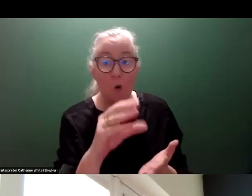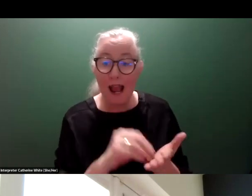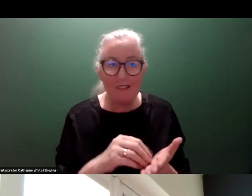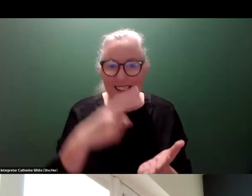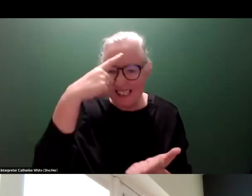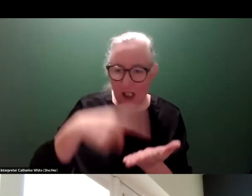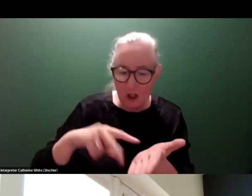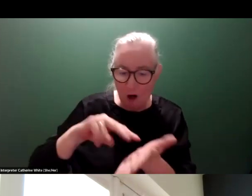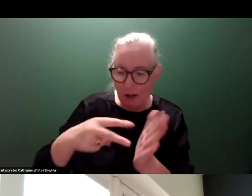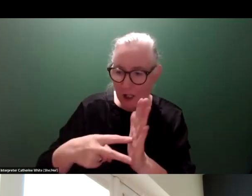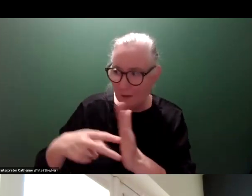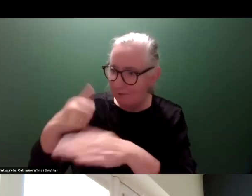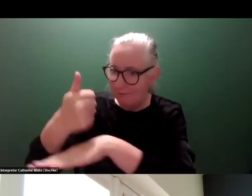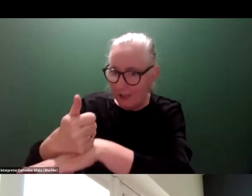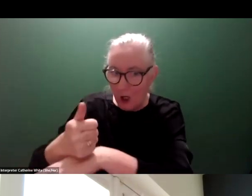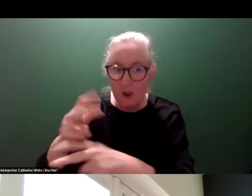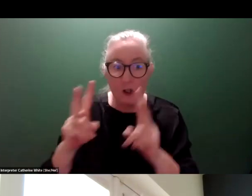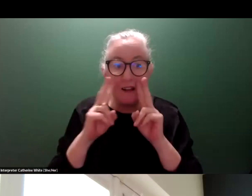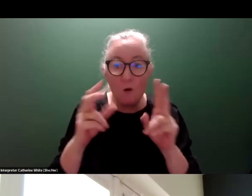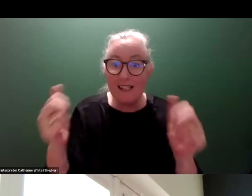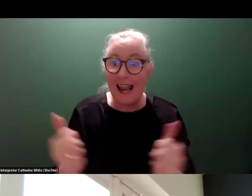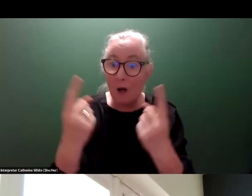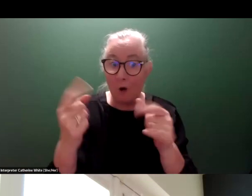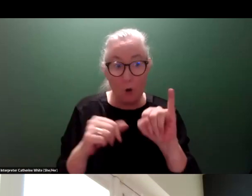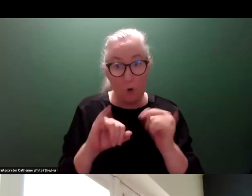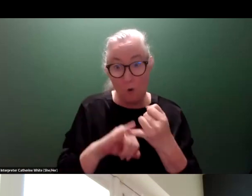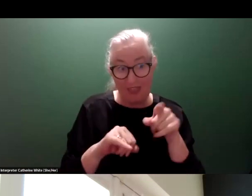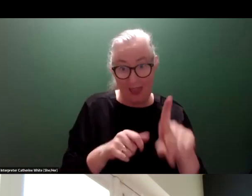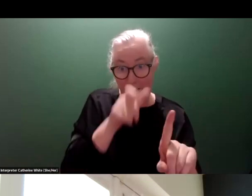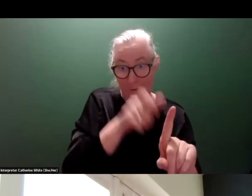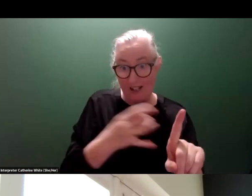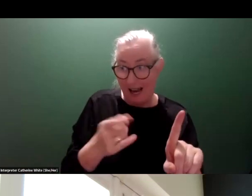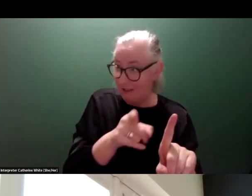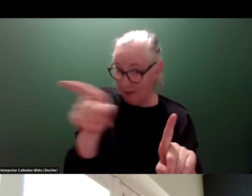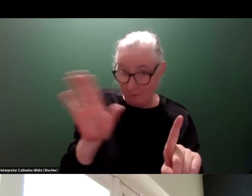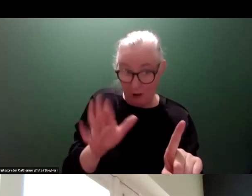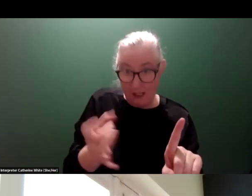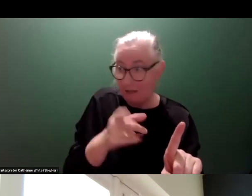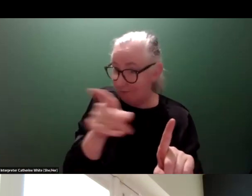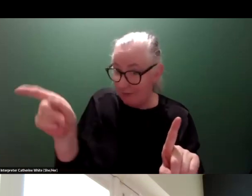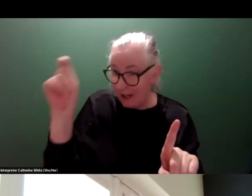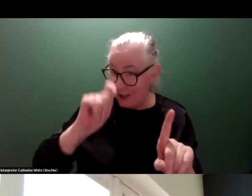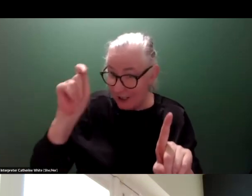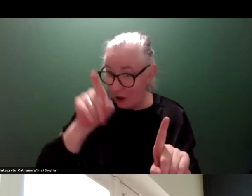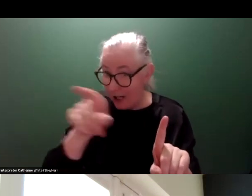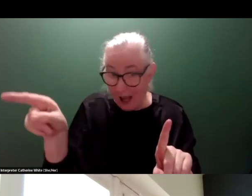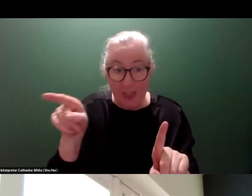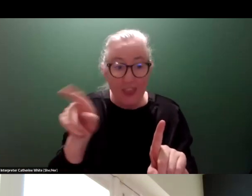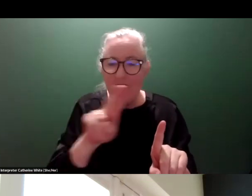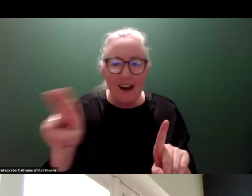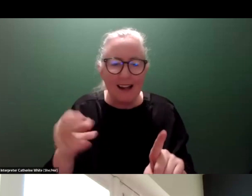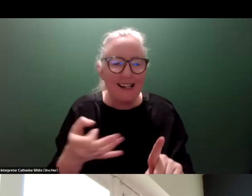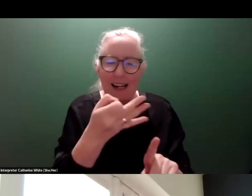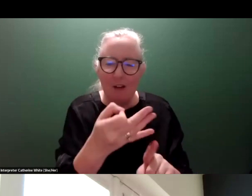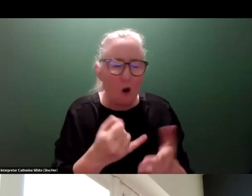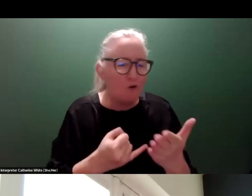in place, then the views of anyone the person asked to be consulted must be considered, even though they're not giving or refusing